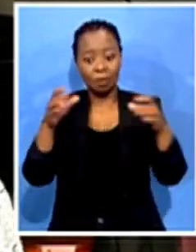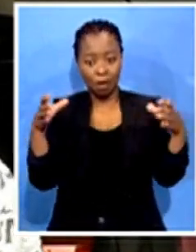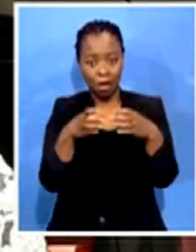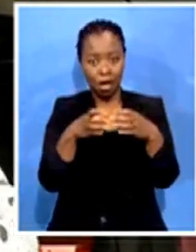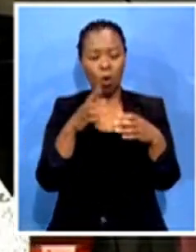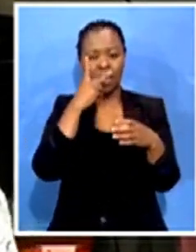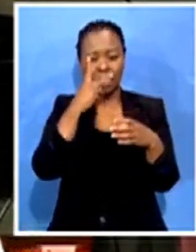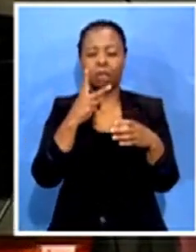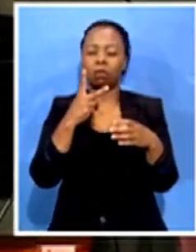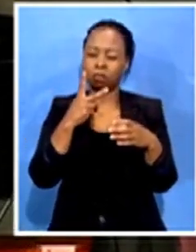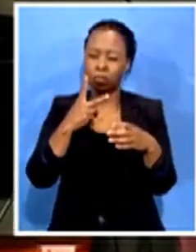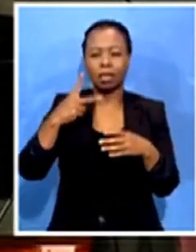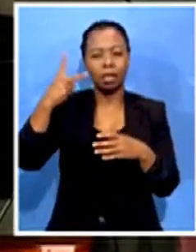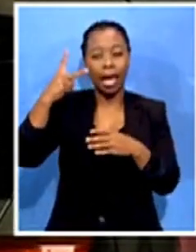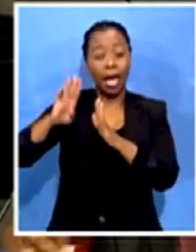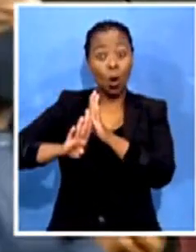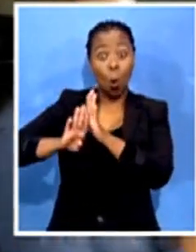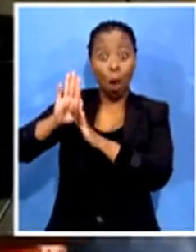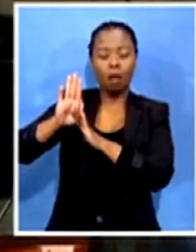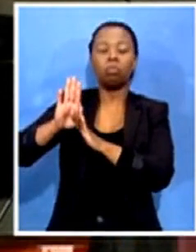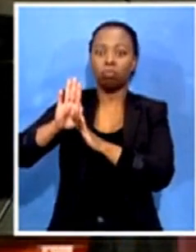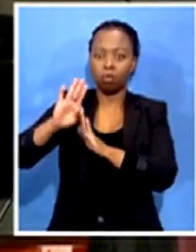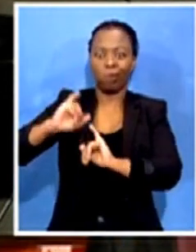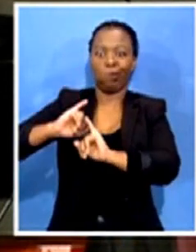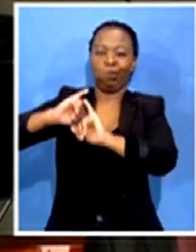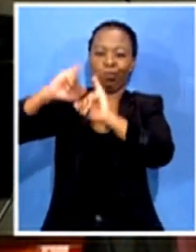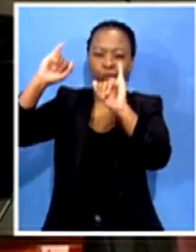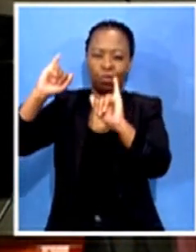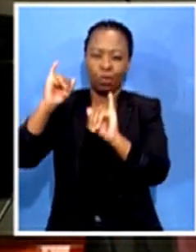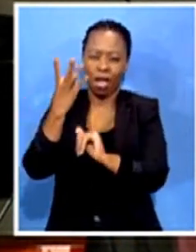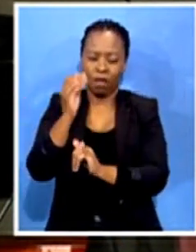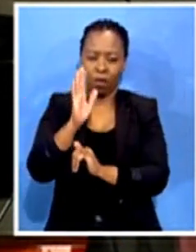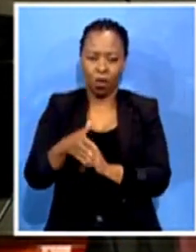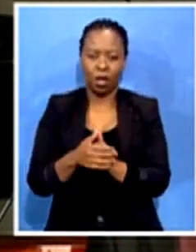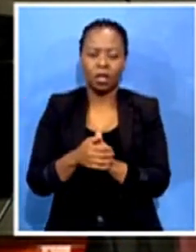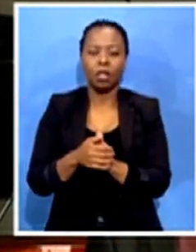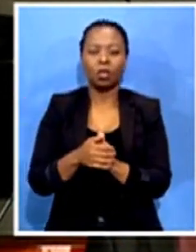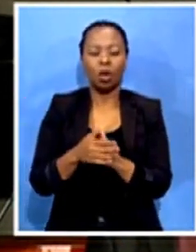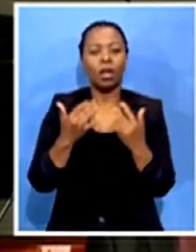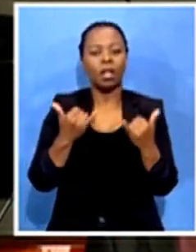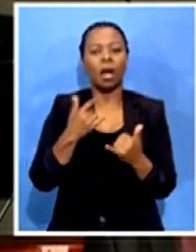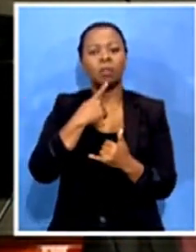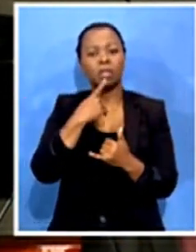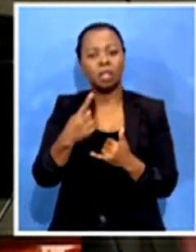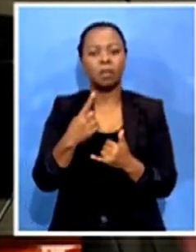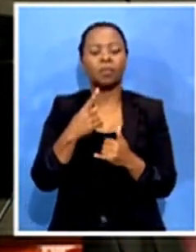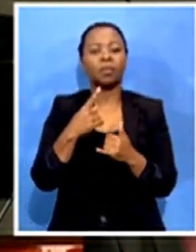much bigger. So that's what we are. So I want to say to the people of Gauteng, the next 2 weeks are going to be